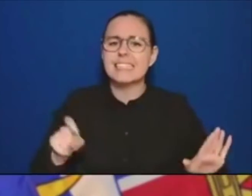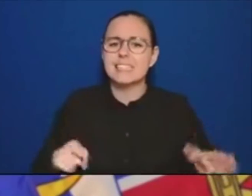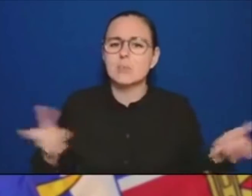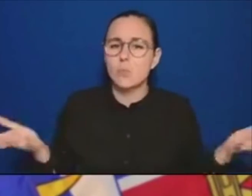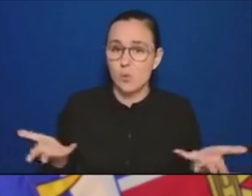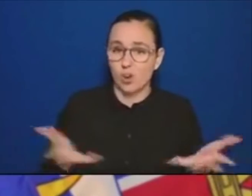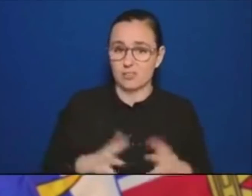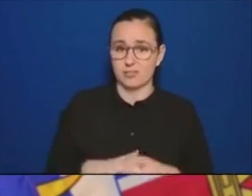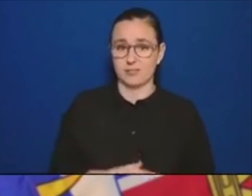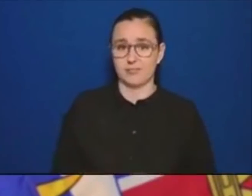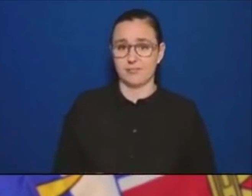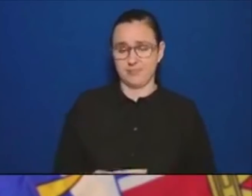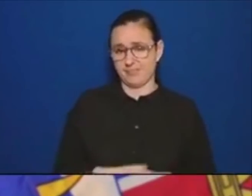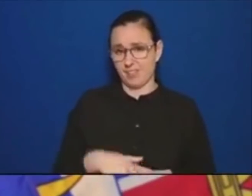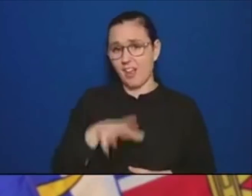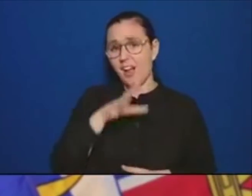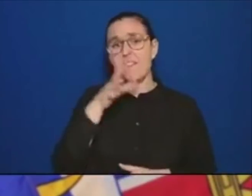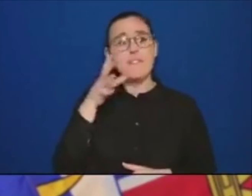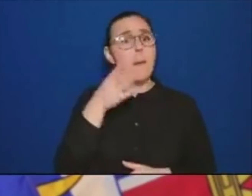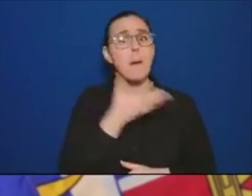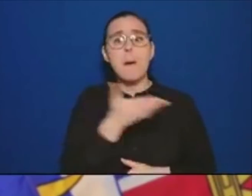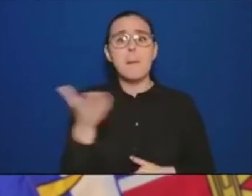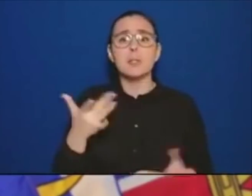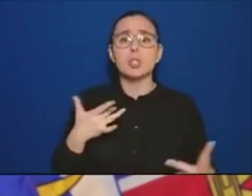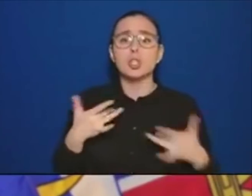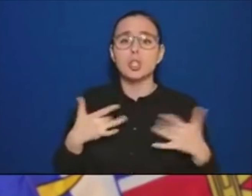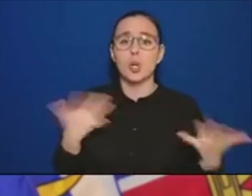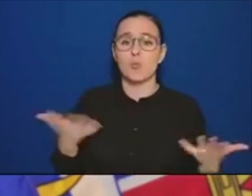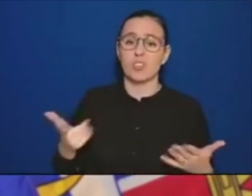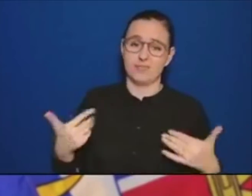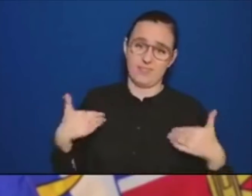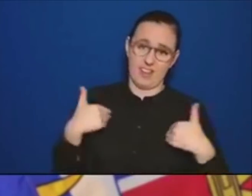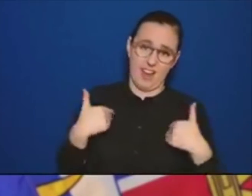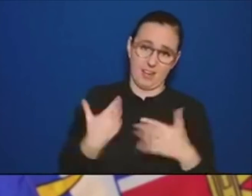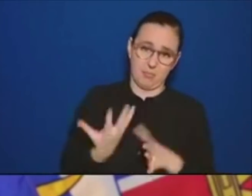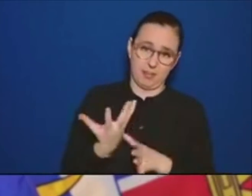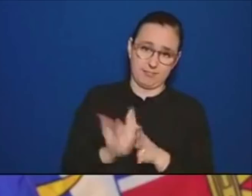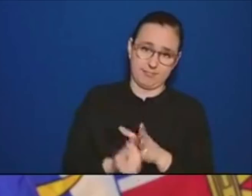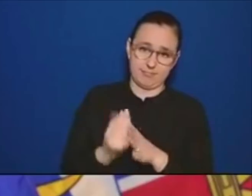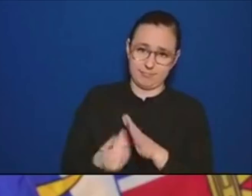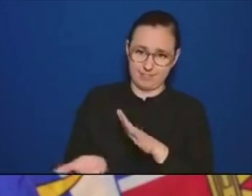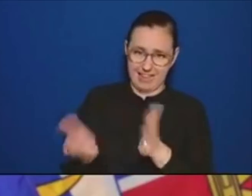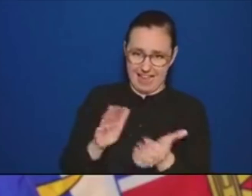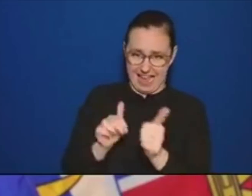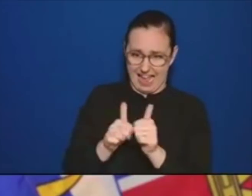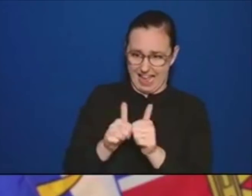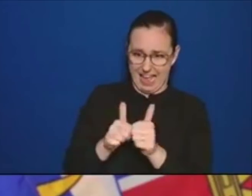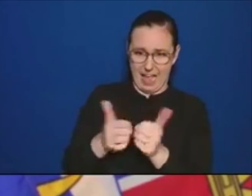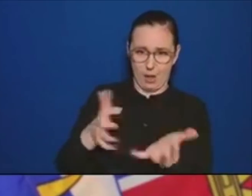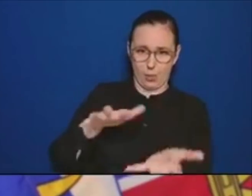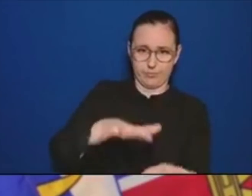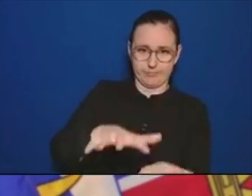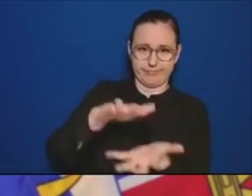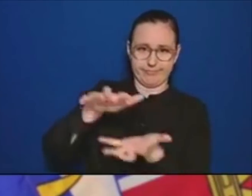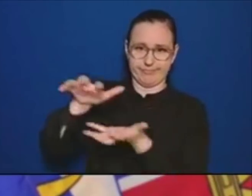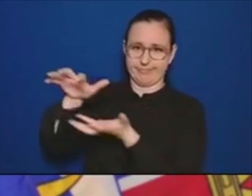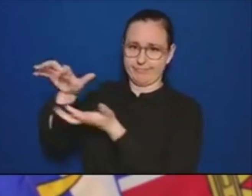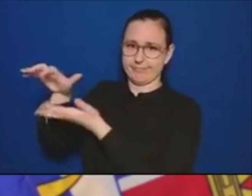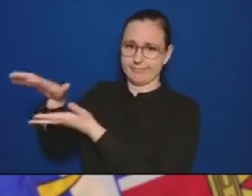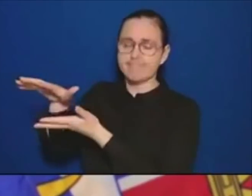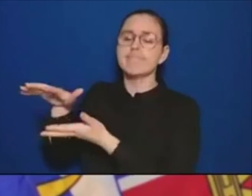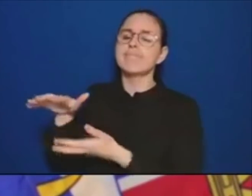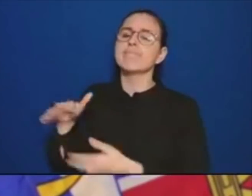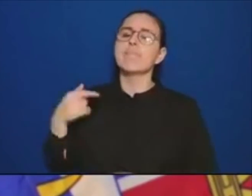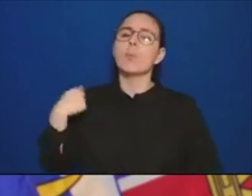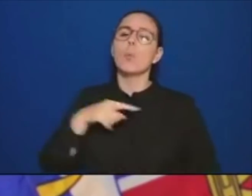about the removal of deceased animals. We do have a location in Abbotsford where people are taking calls. There's a number of